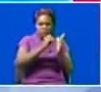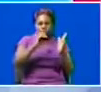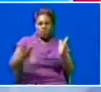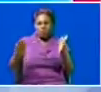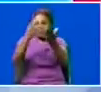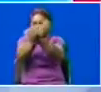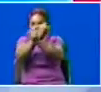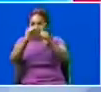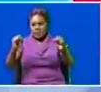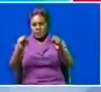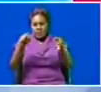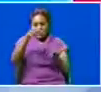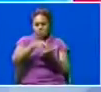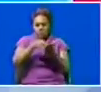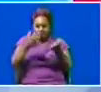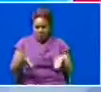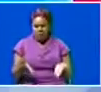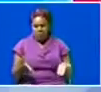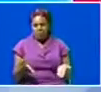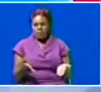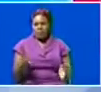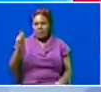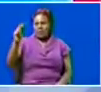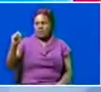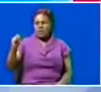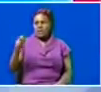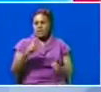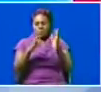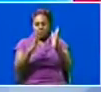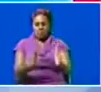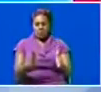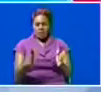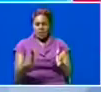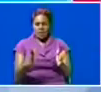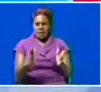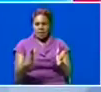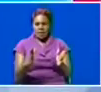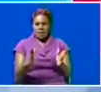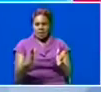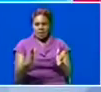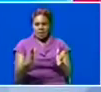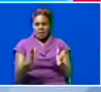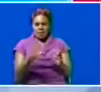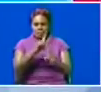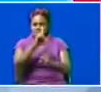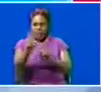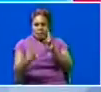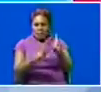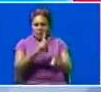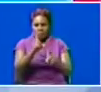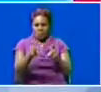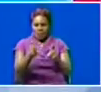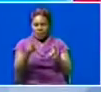the presidency as currently set up? Well, KTN's News Political Affairs editor Ben Kitili interrogates on House of